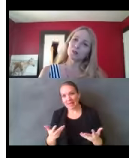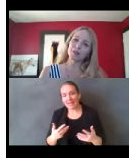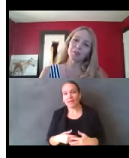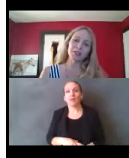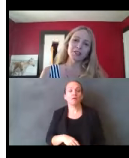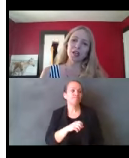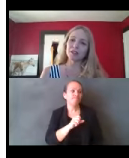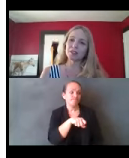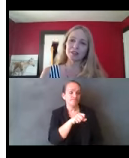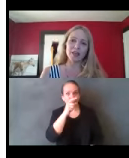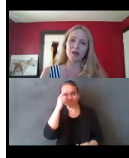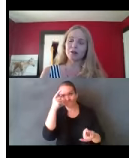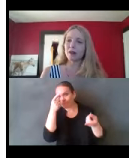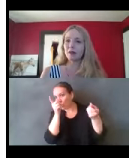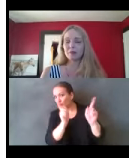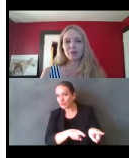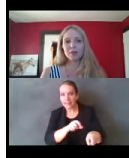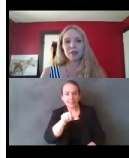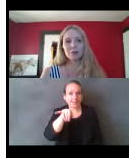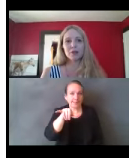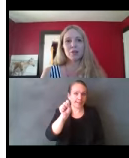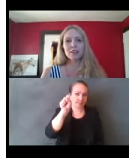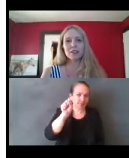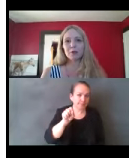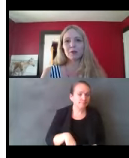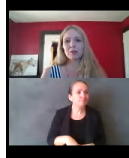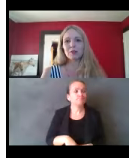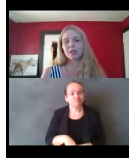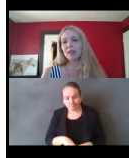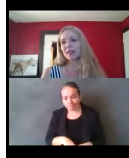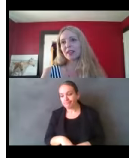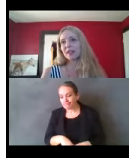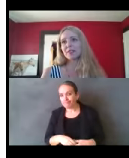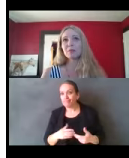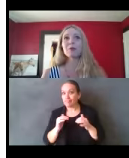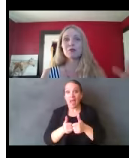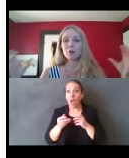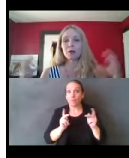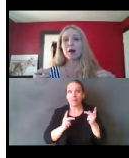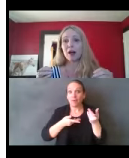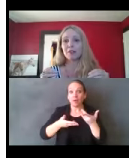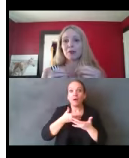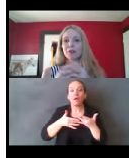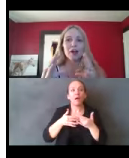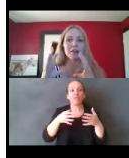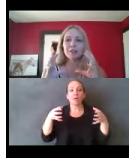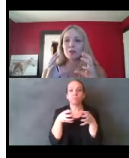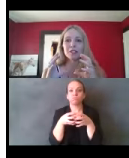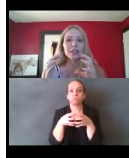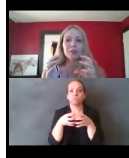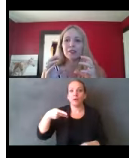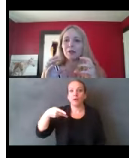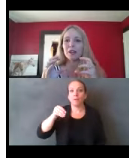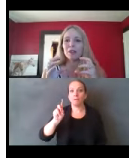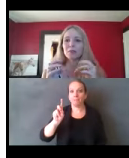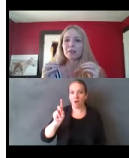That is one of the biggest challenges now. Some ways that people are doing that, again, some people are forming pods where they're not